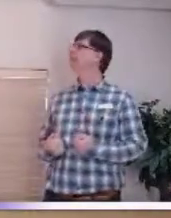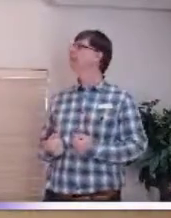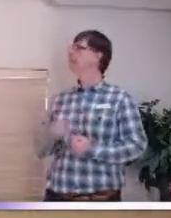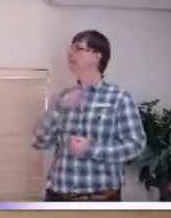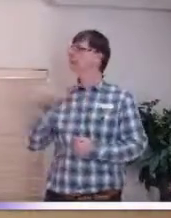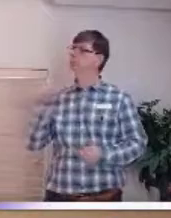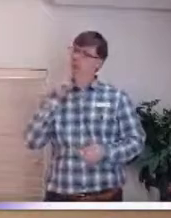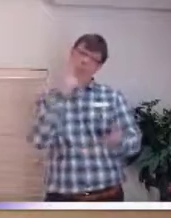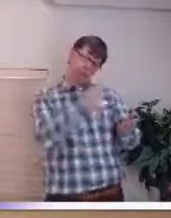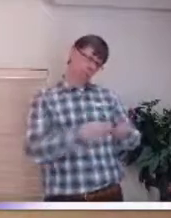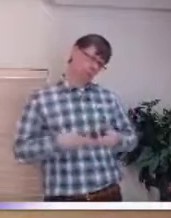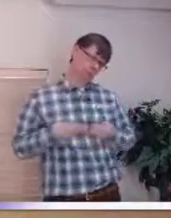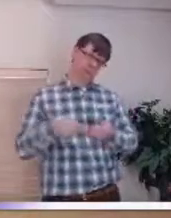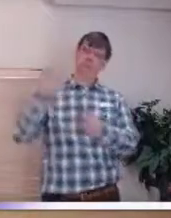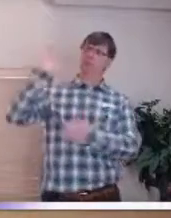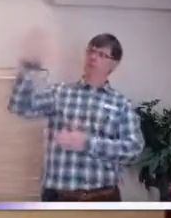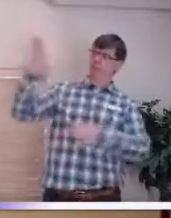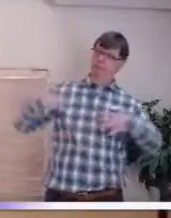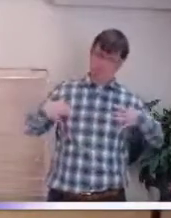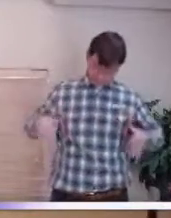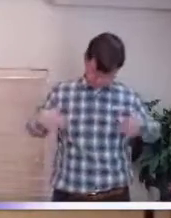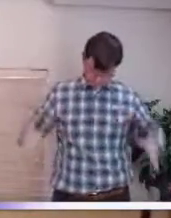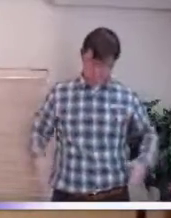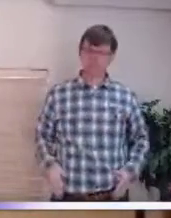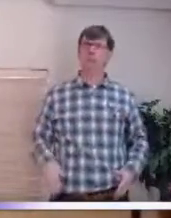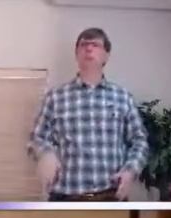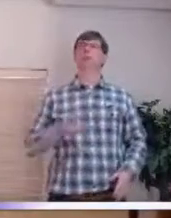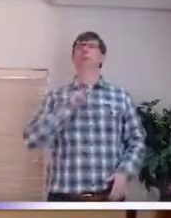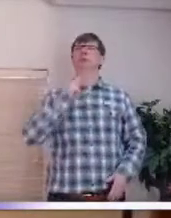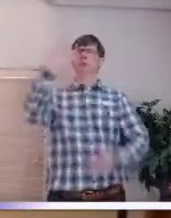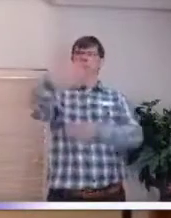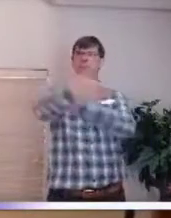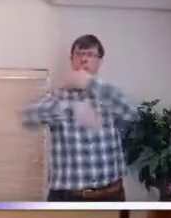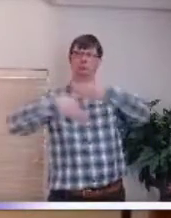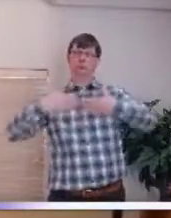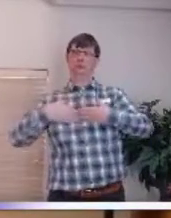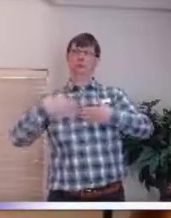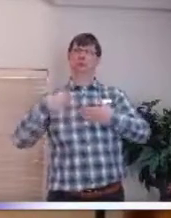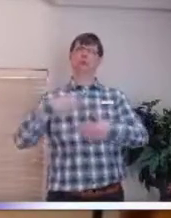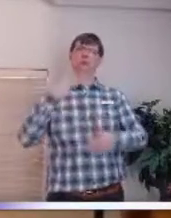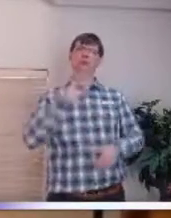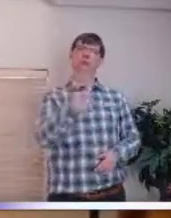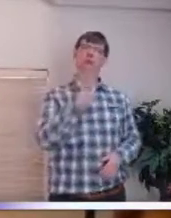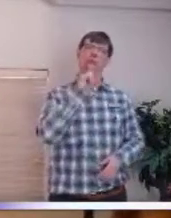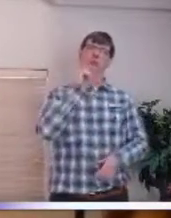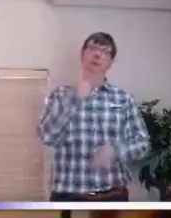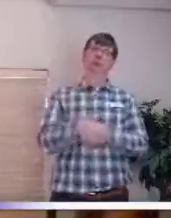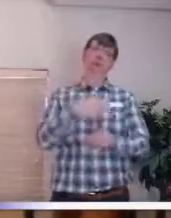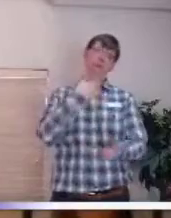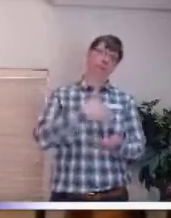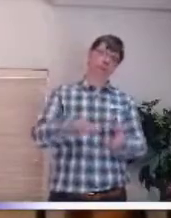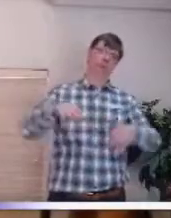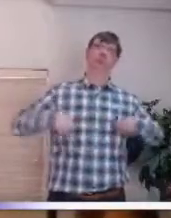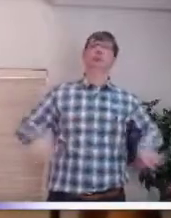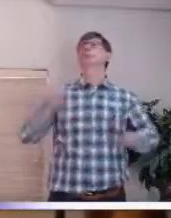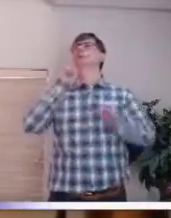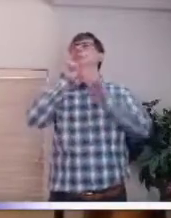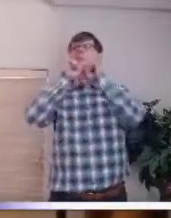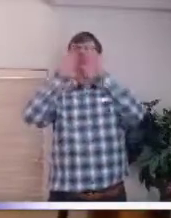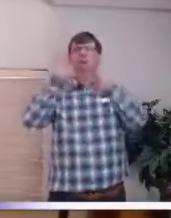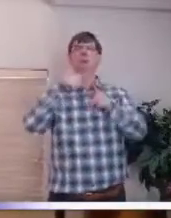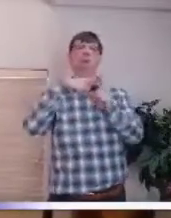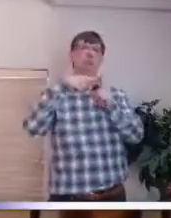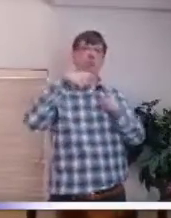And then you get that feeling, right? Think about that feeling that's inside of you that happens when somebody is expressing something to